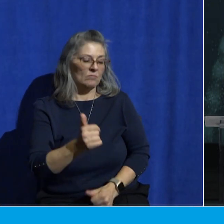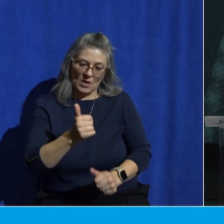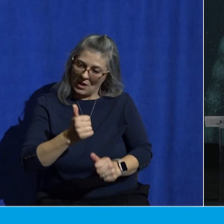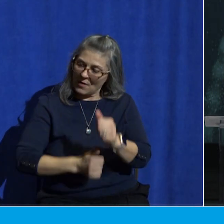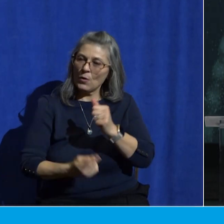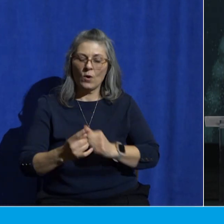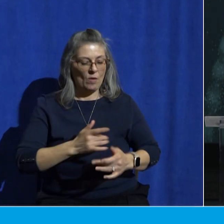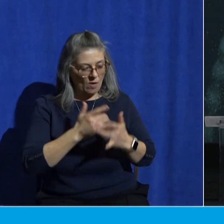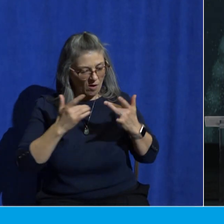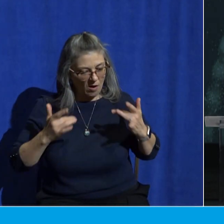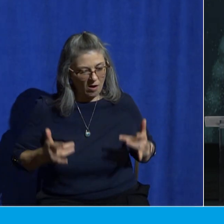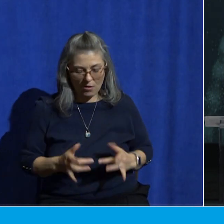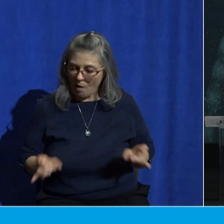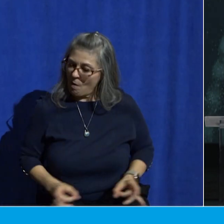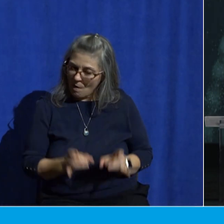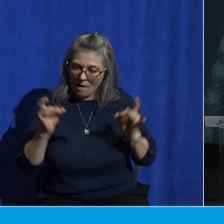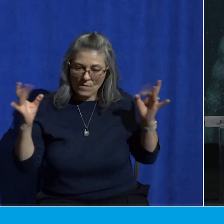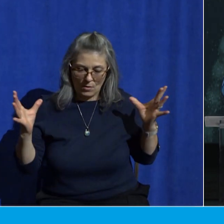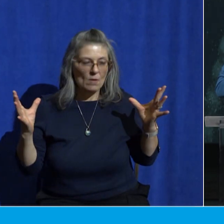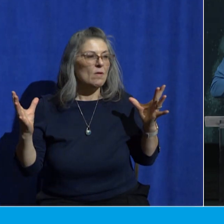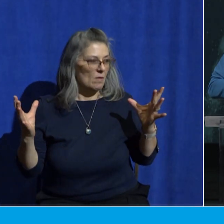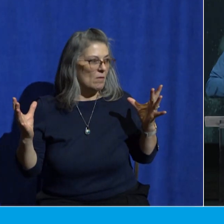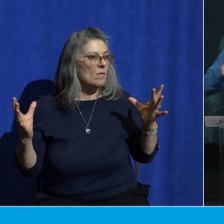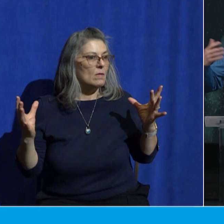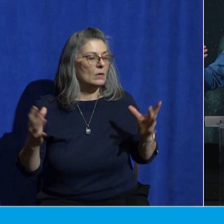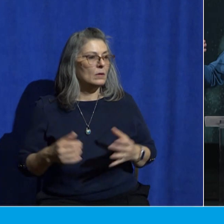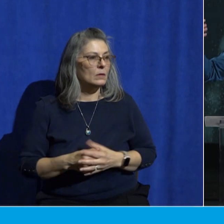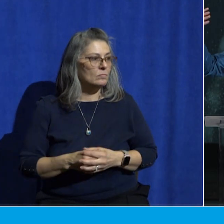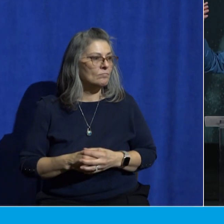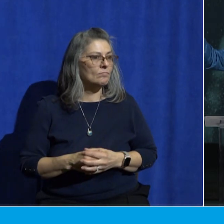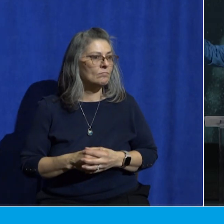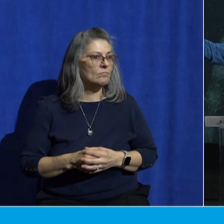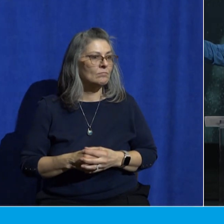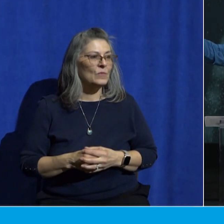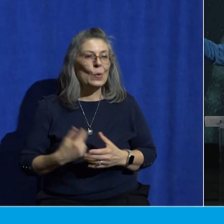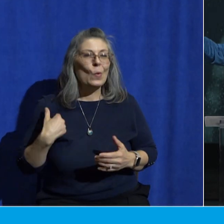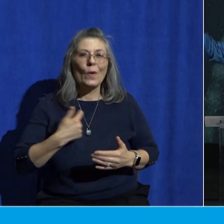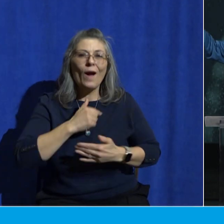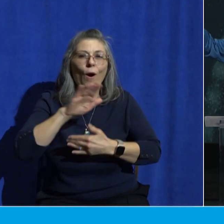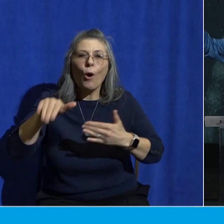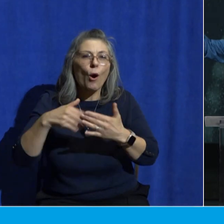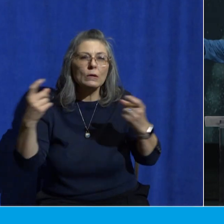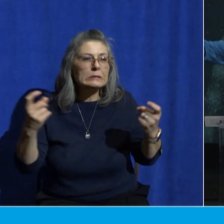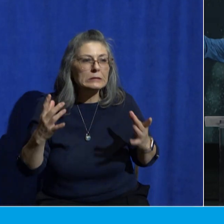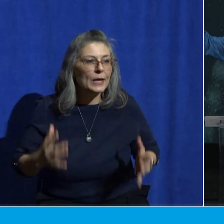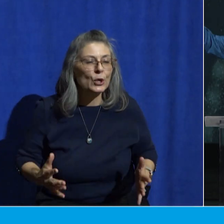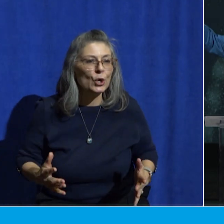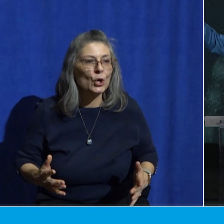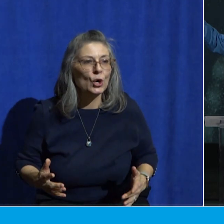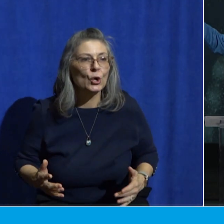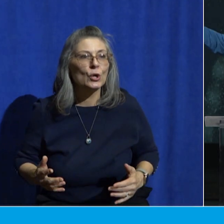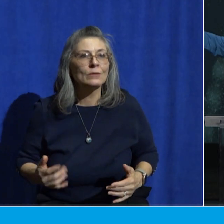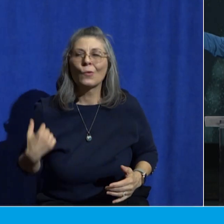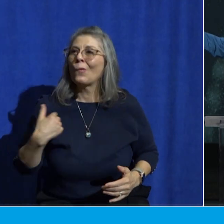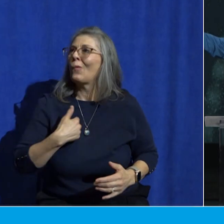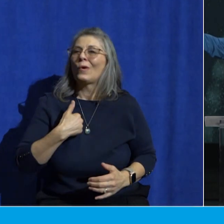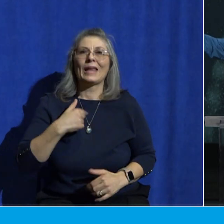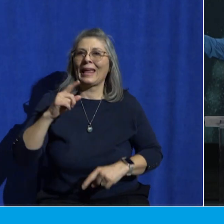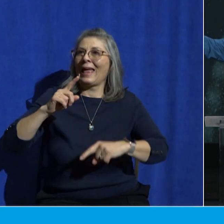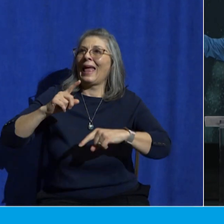hearts. Ladies and gentlemen, we have all sinned and fall short of the glory of